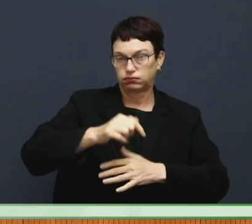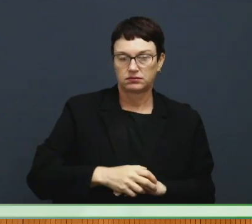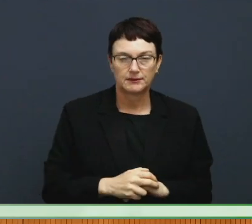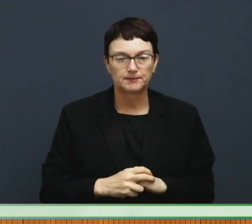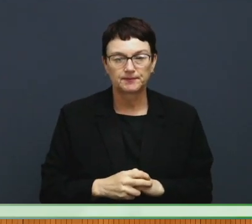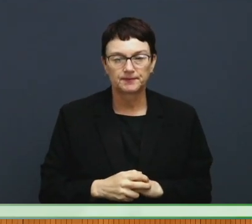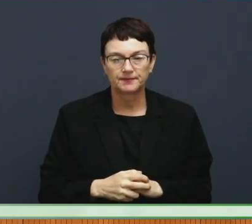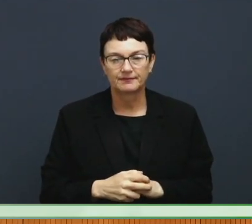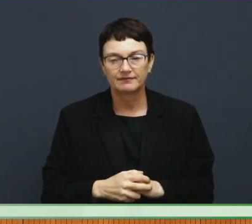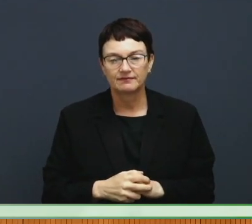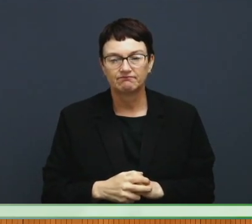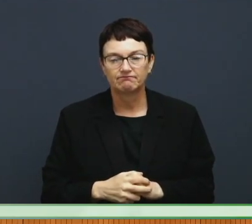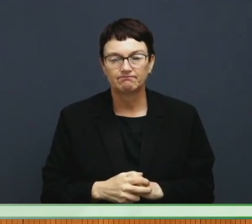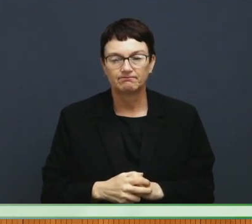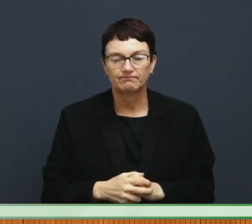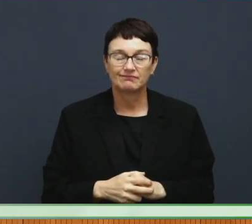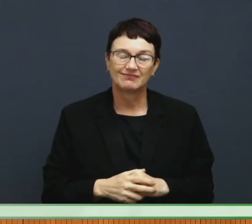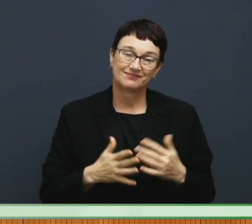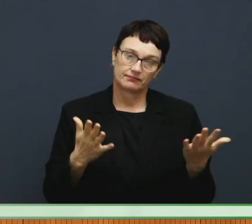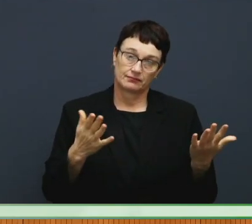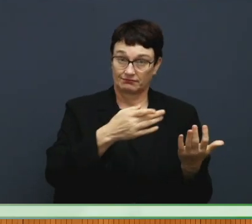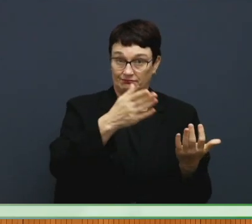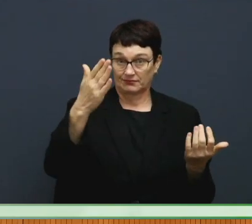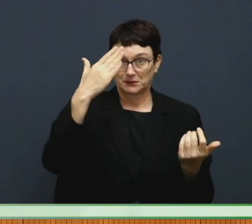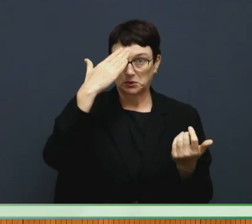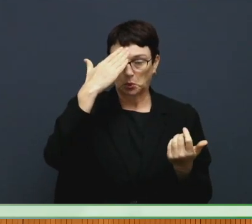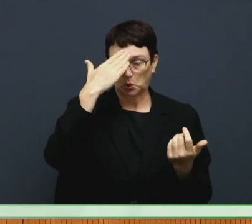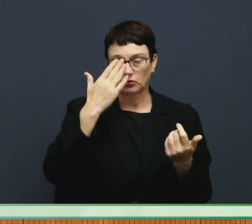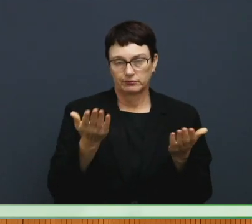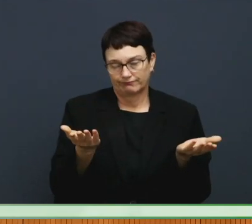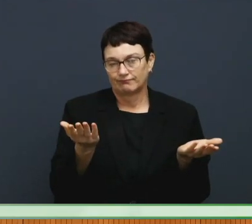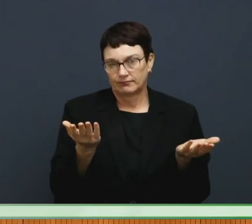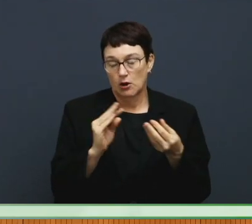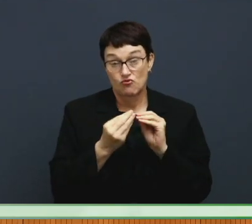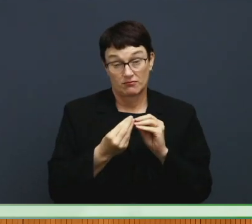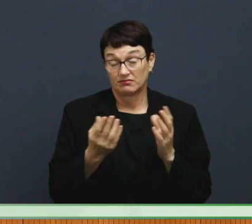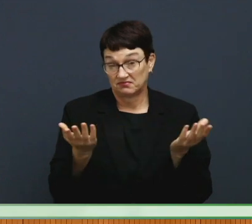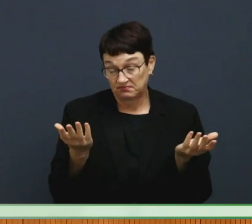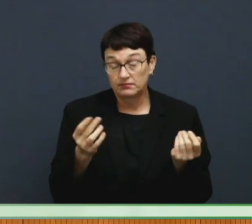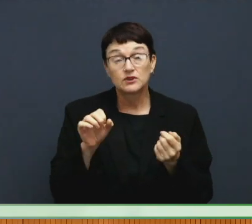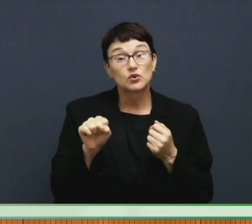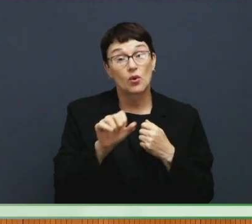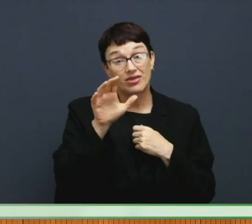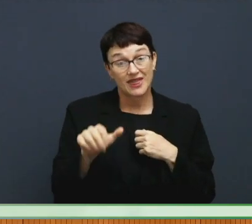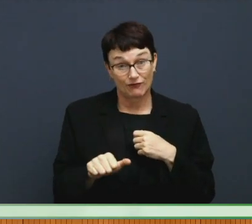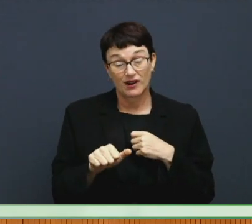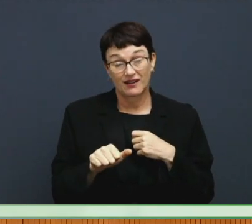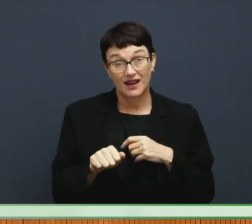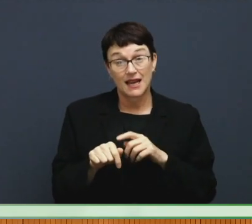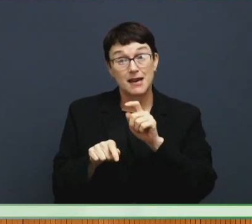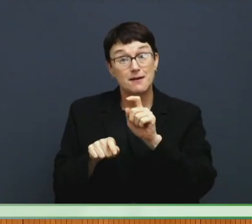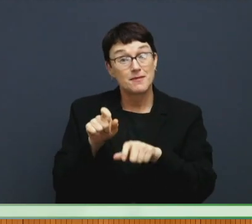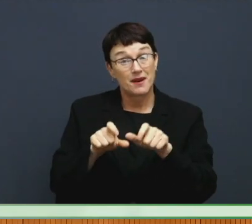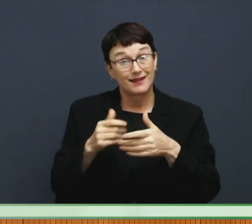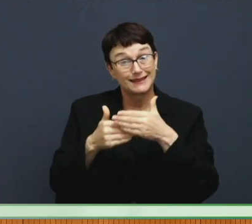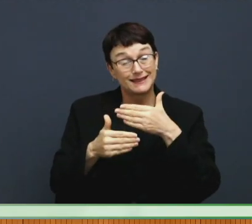Unfortunately, we all know the statistics too well. In South Africa, 89% of people with